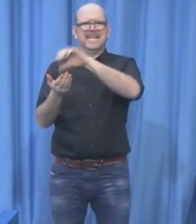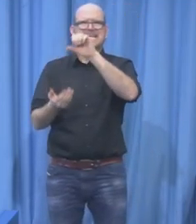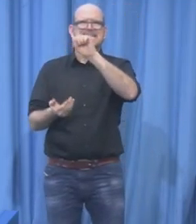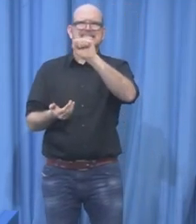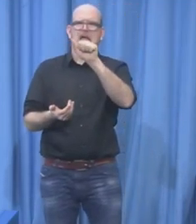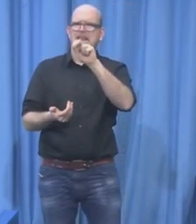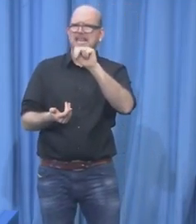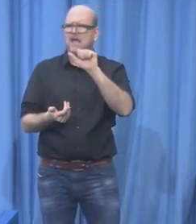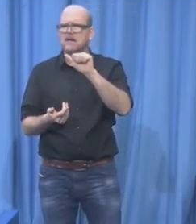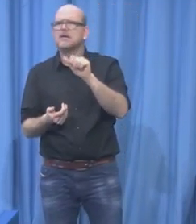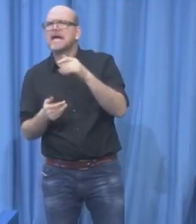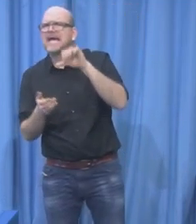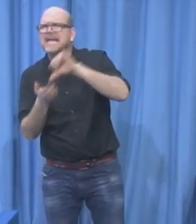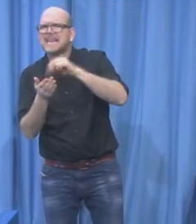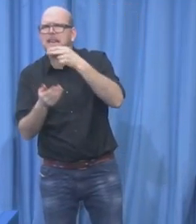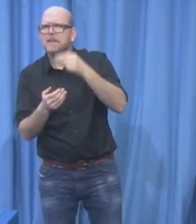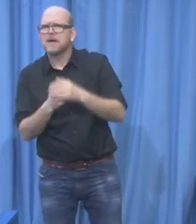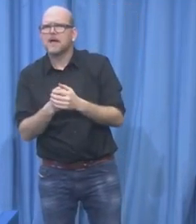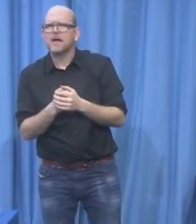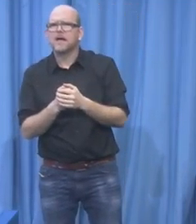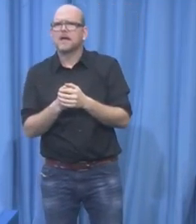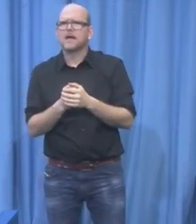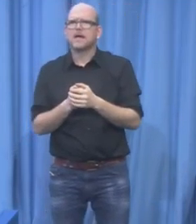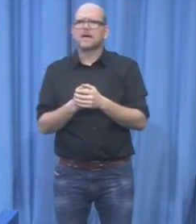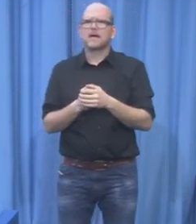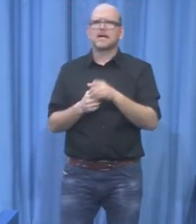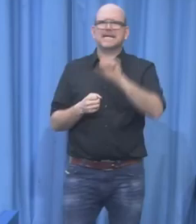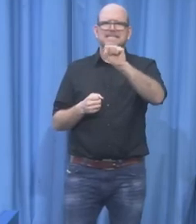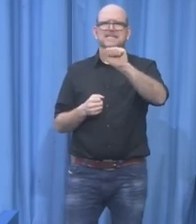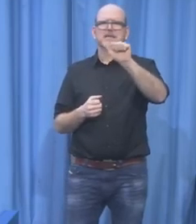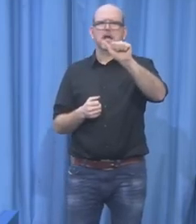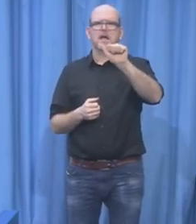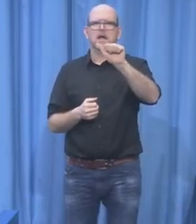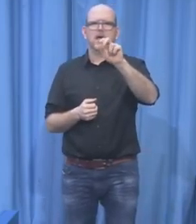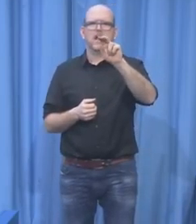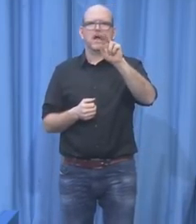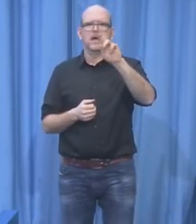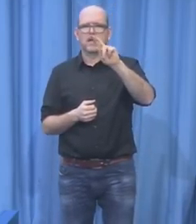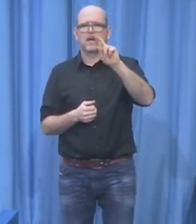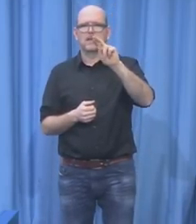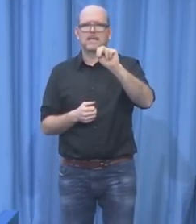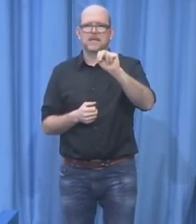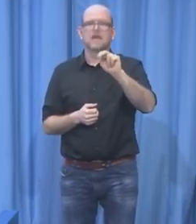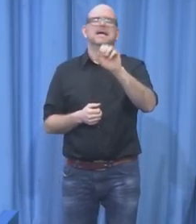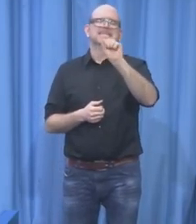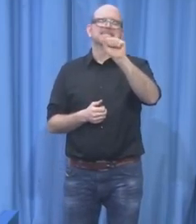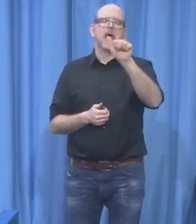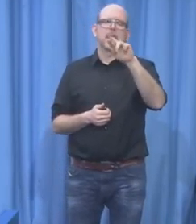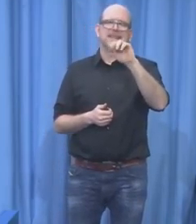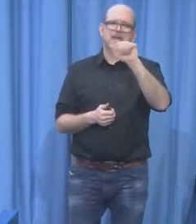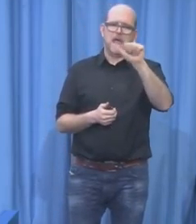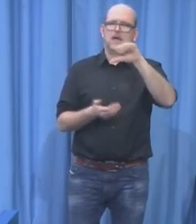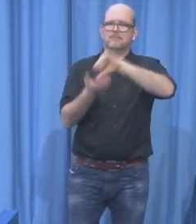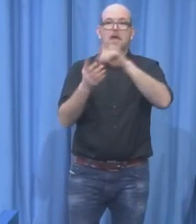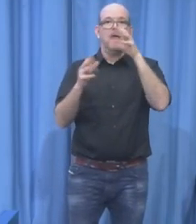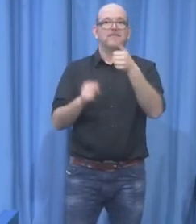little story about Gabe. So Robert E. Dale is an engineering firm in Sarnia, and they have hired students from us for